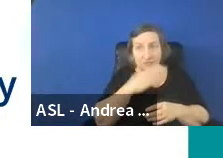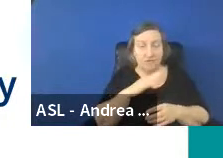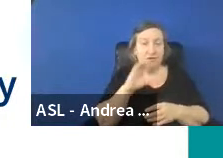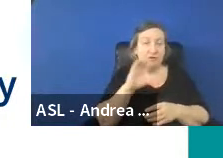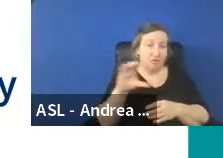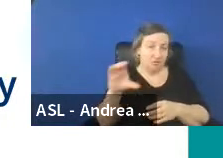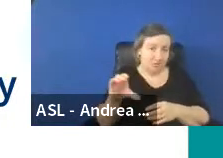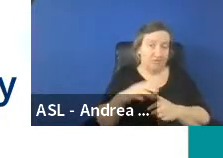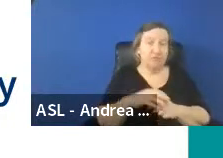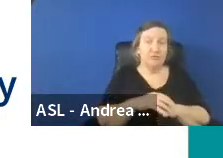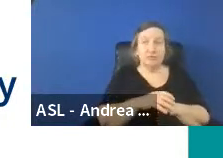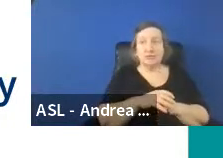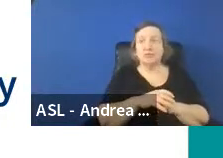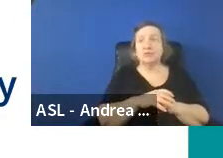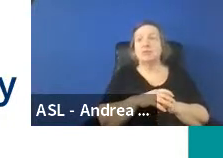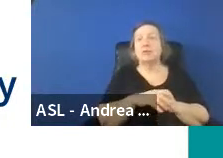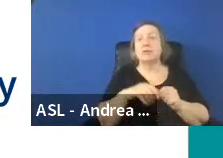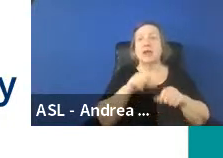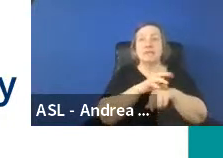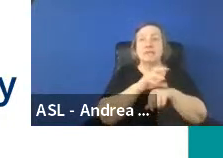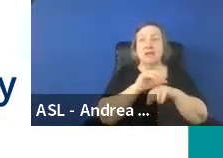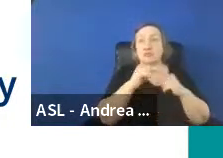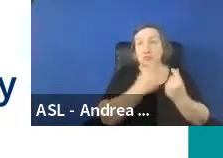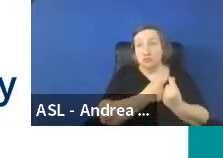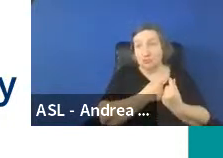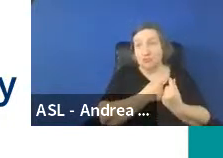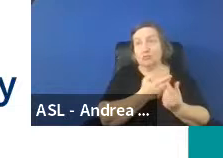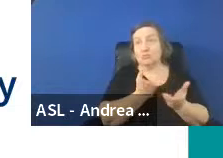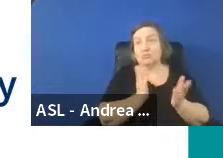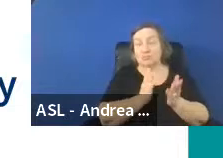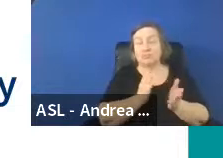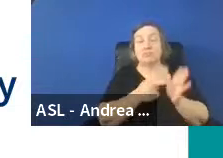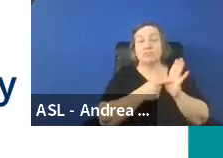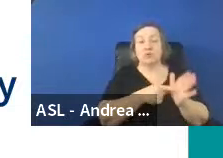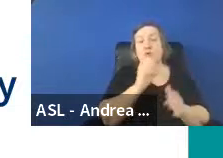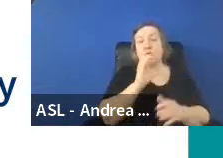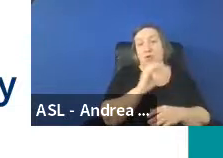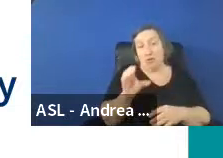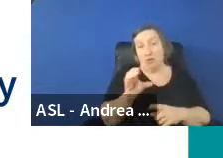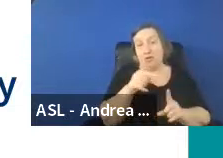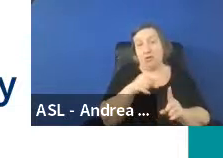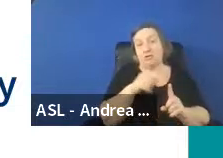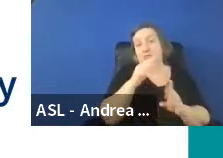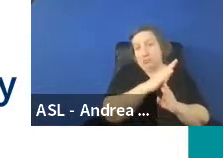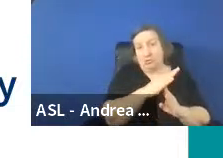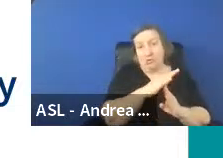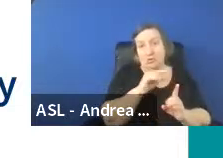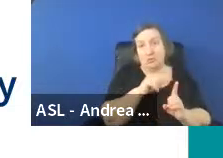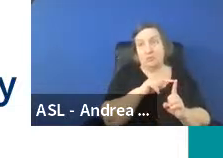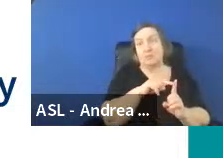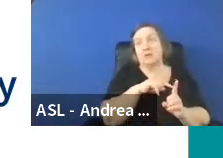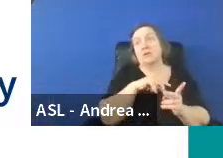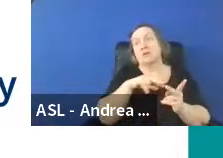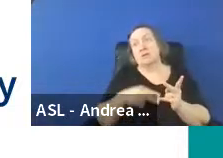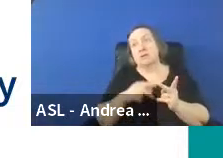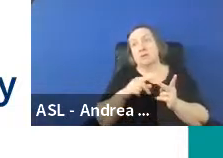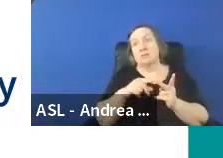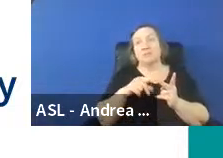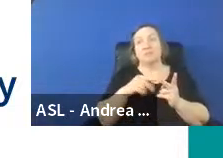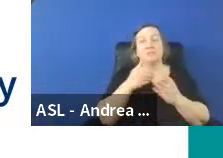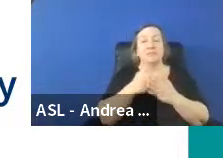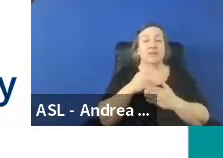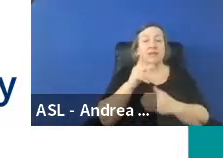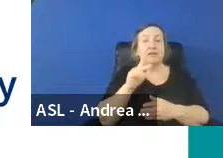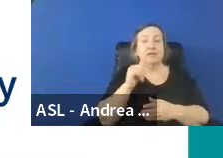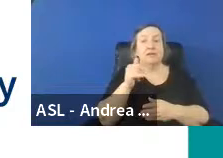And then the advisory group member data showed Clark College actually as the top, and then second was near